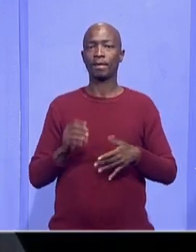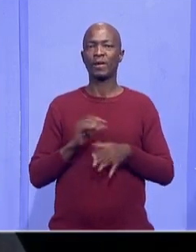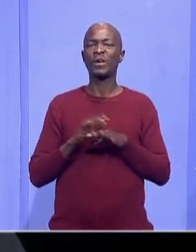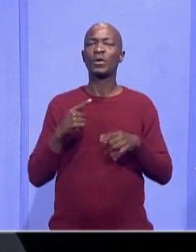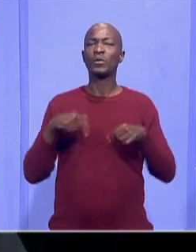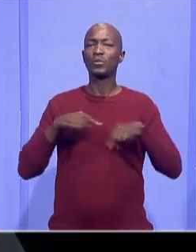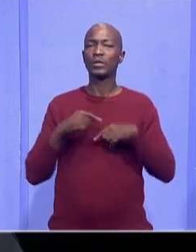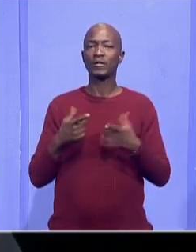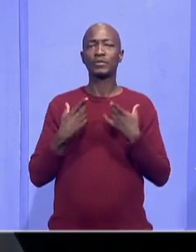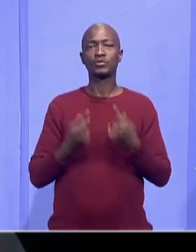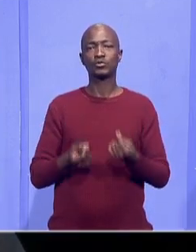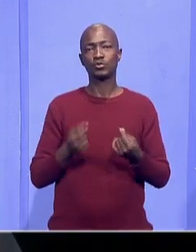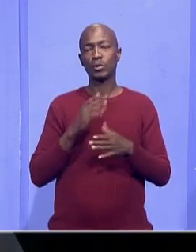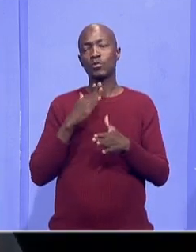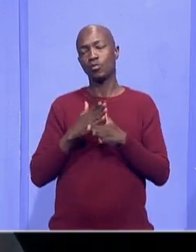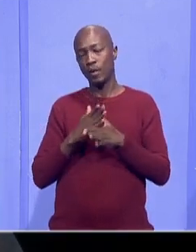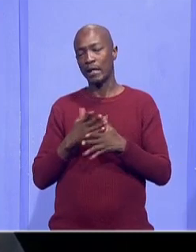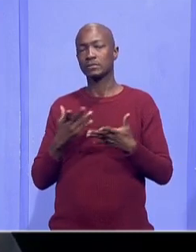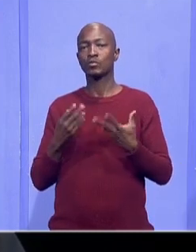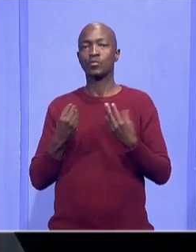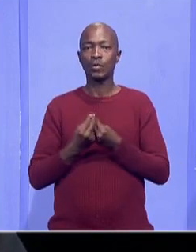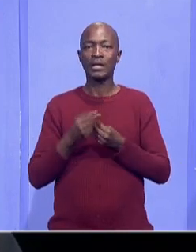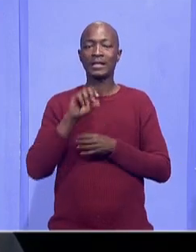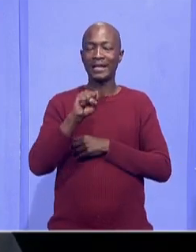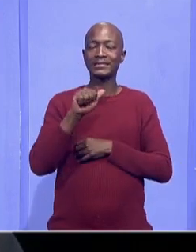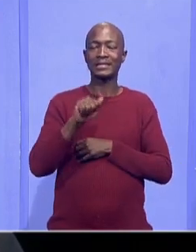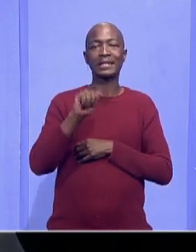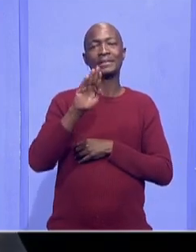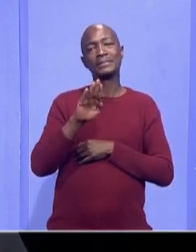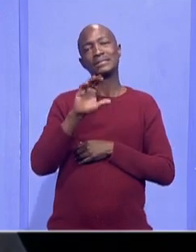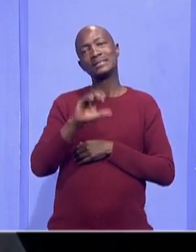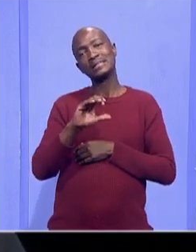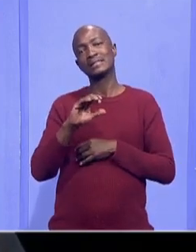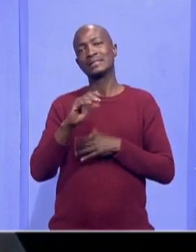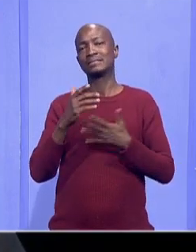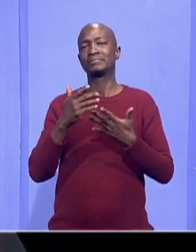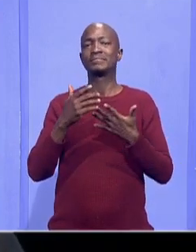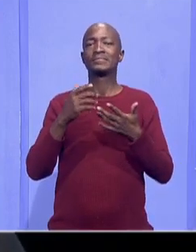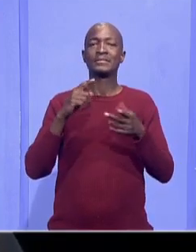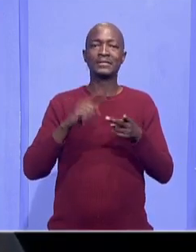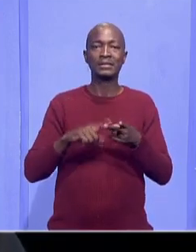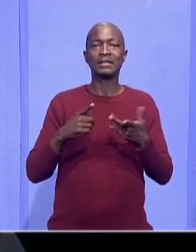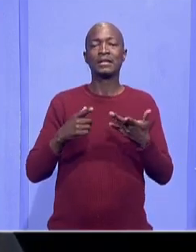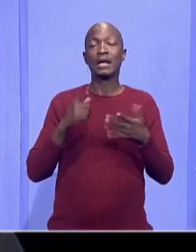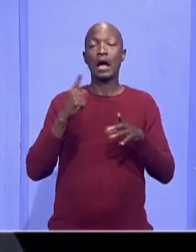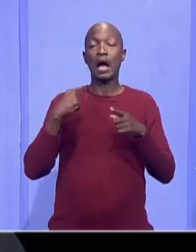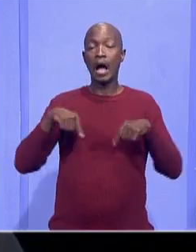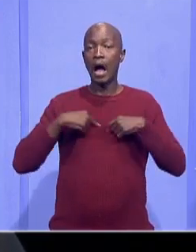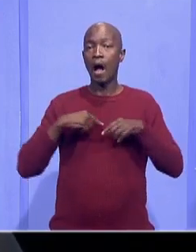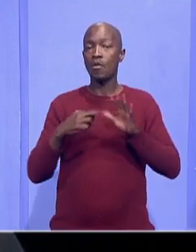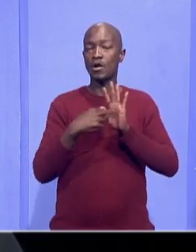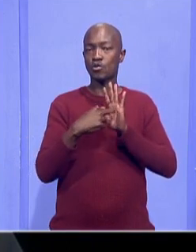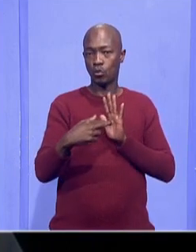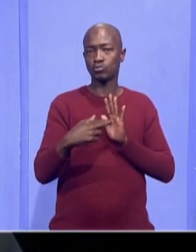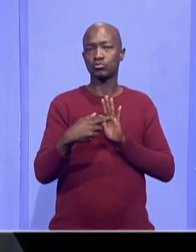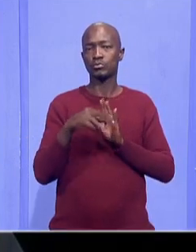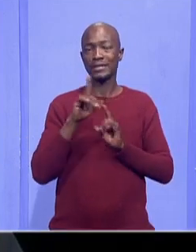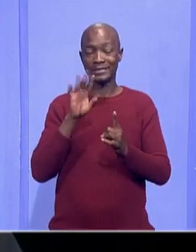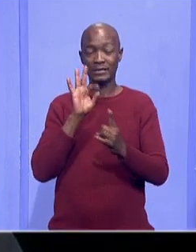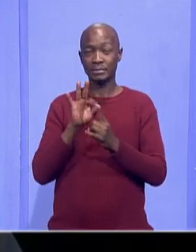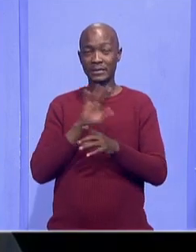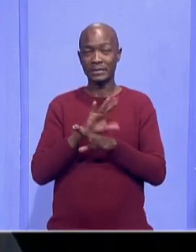with SABC, as well as working with other partners as the CSIR. And our role in this specific election